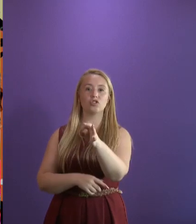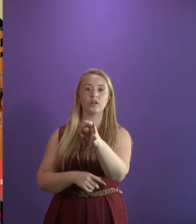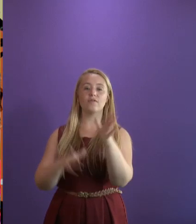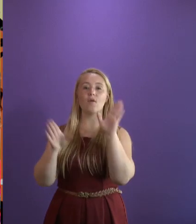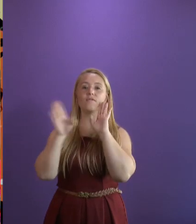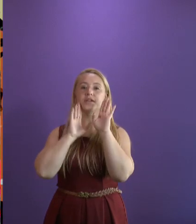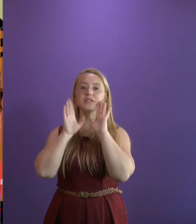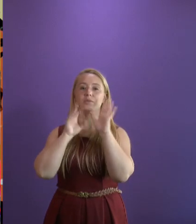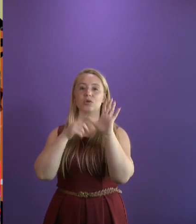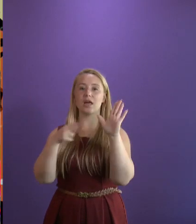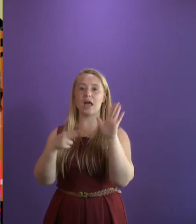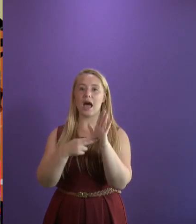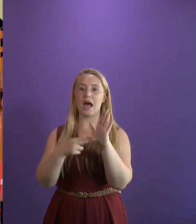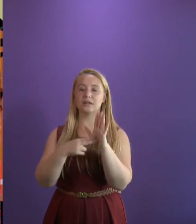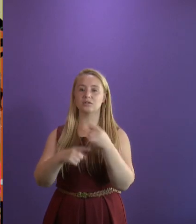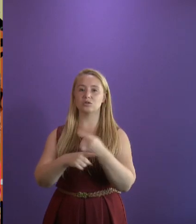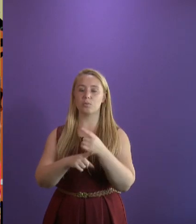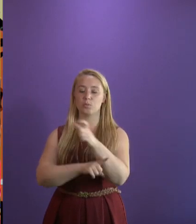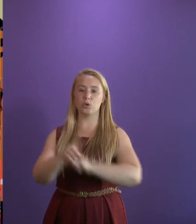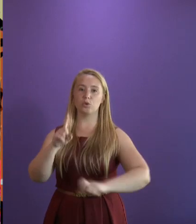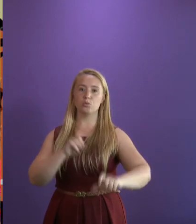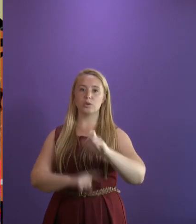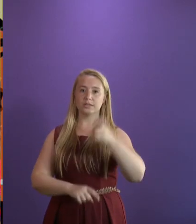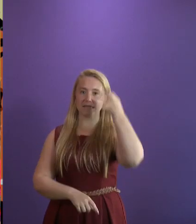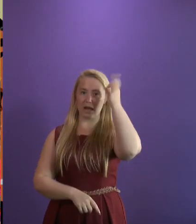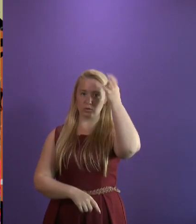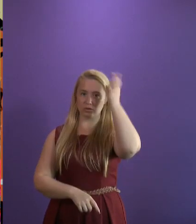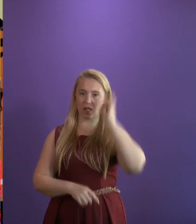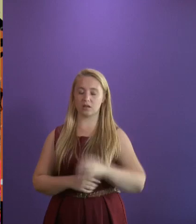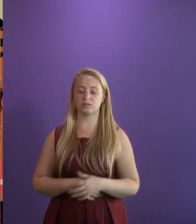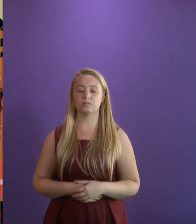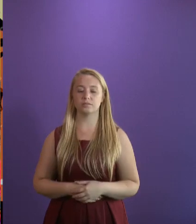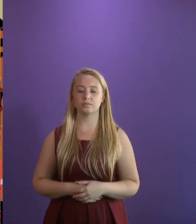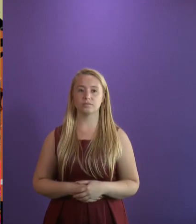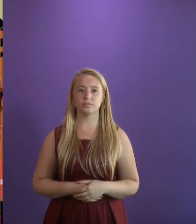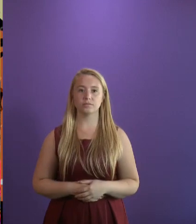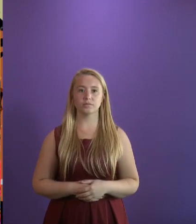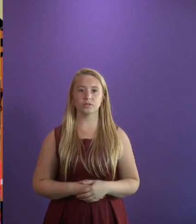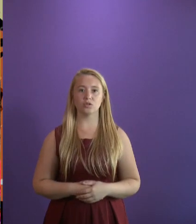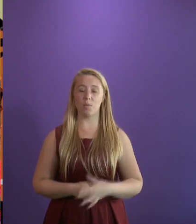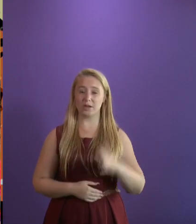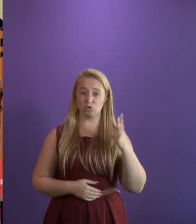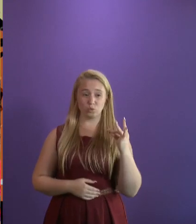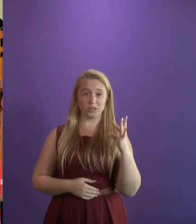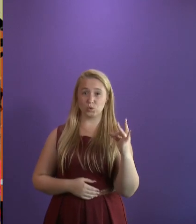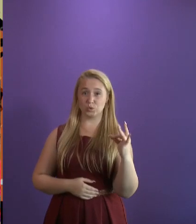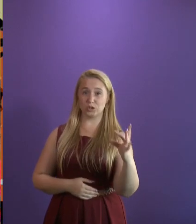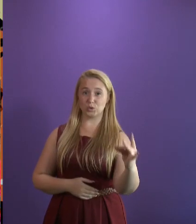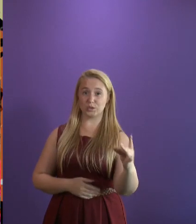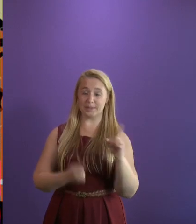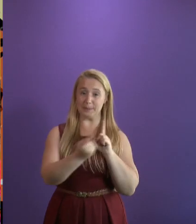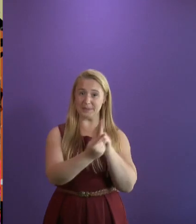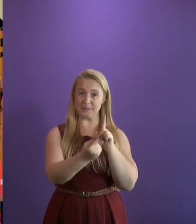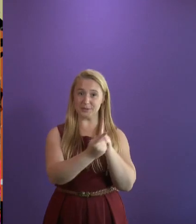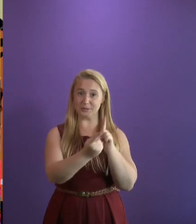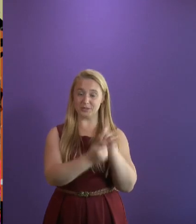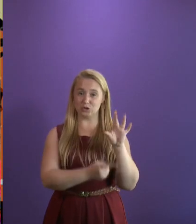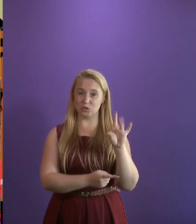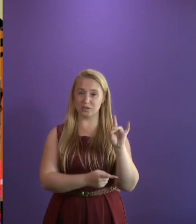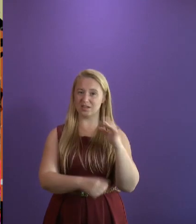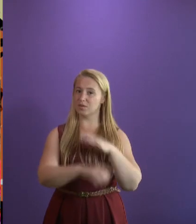directly related to community councils. And Anne's saying that they've always met on a Tuesday, you know, never going to change that. She